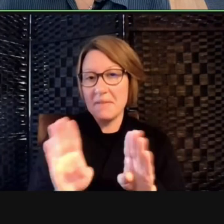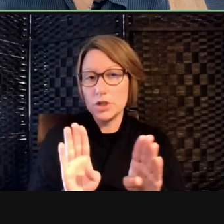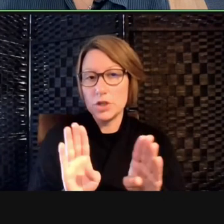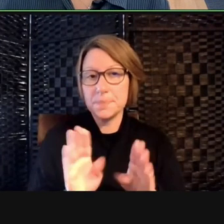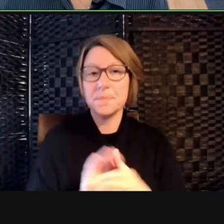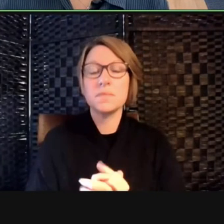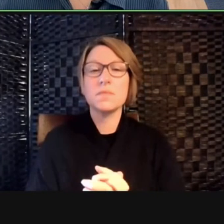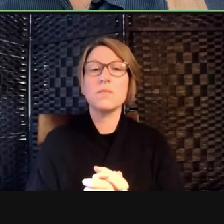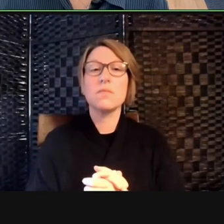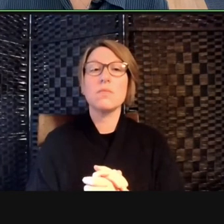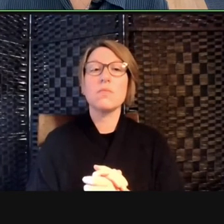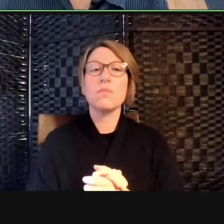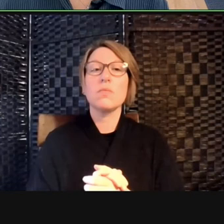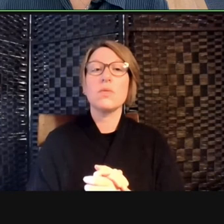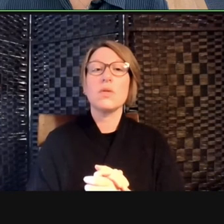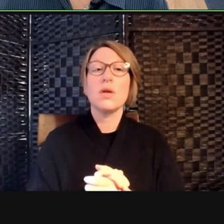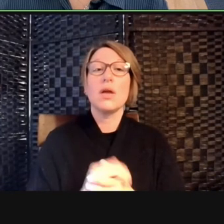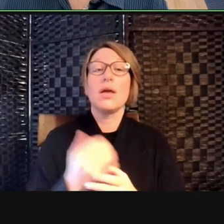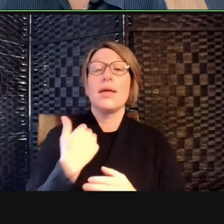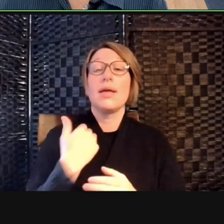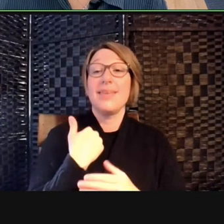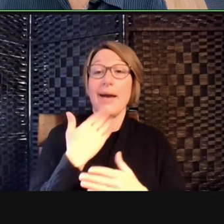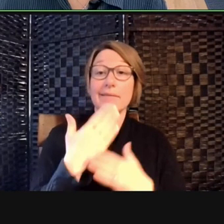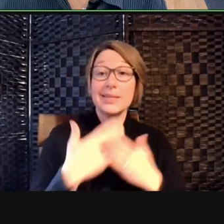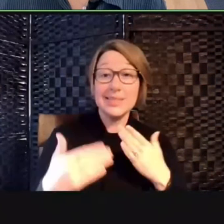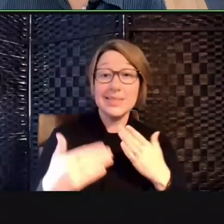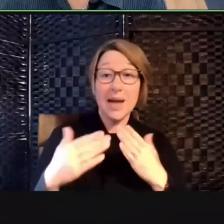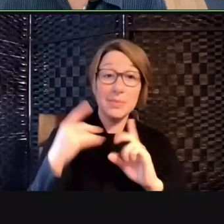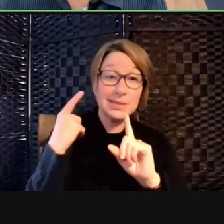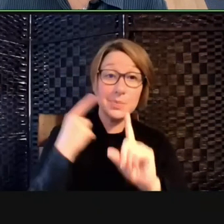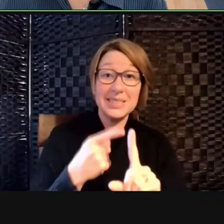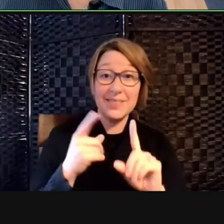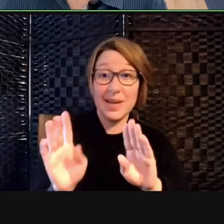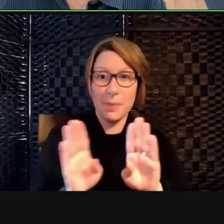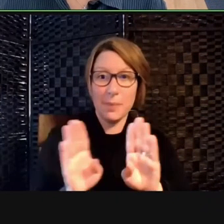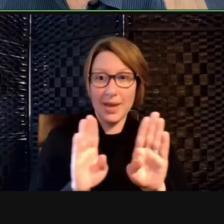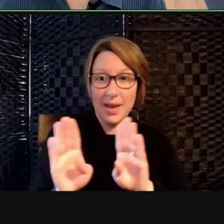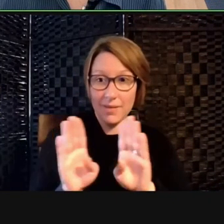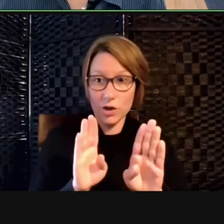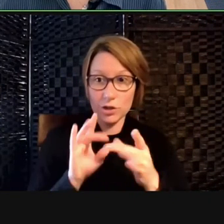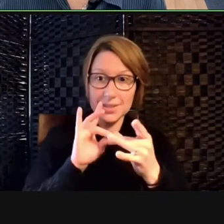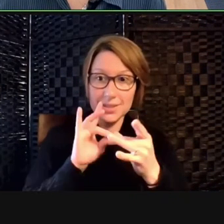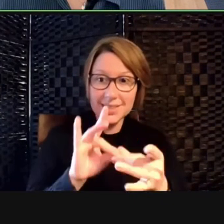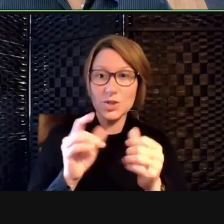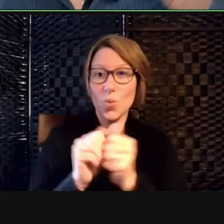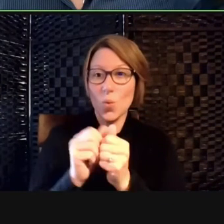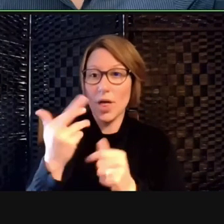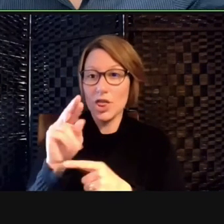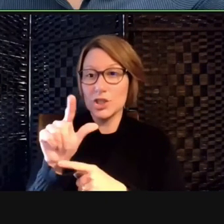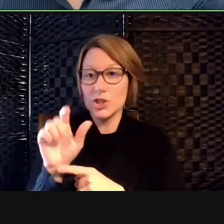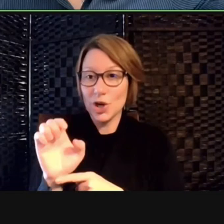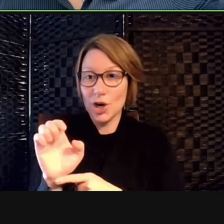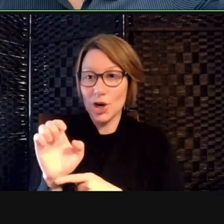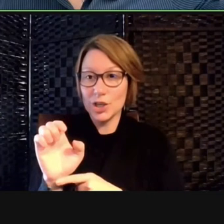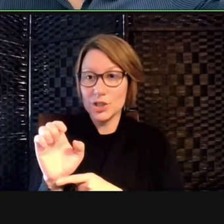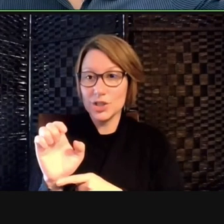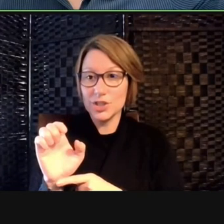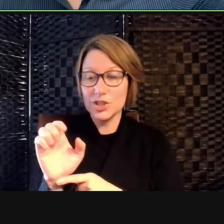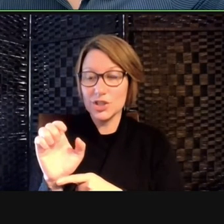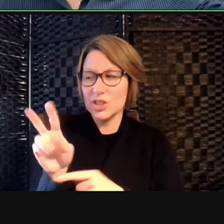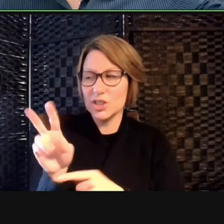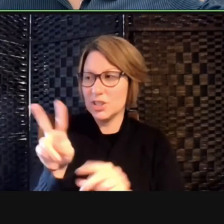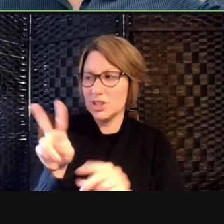then there's etiology specific behaviors. So charge syndrome has specific behaviors. And we already talked about it. They look like